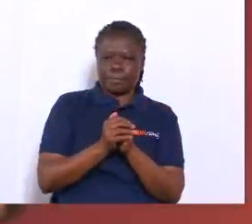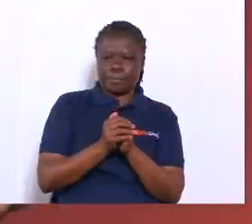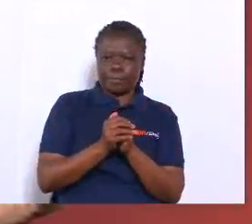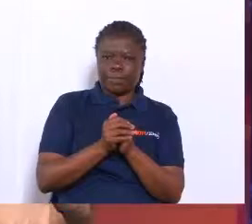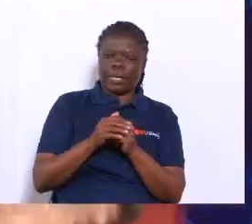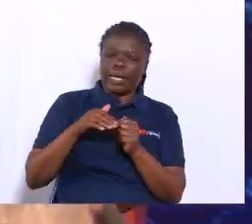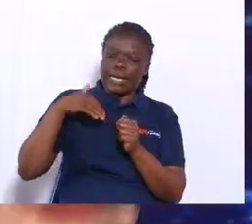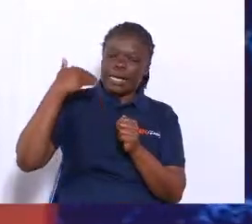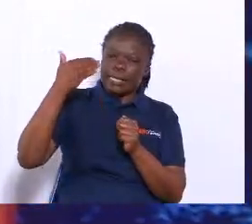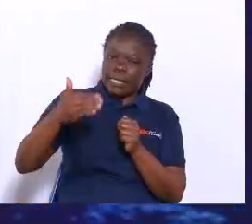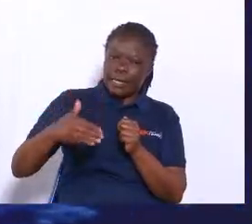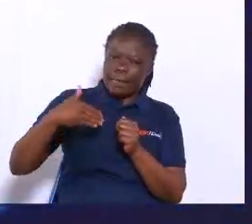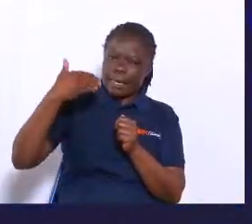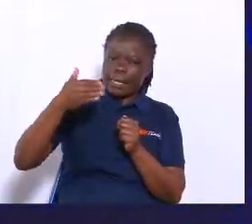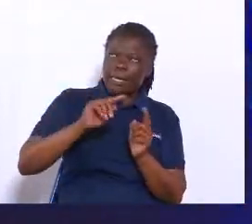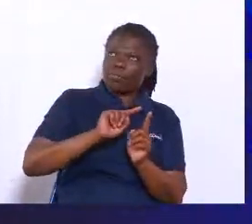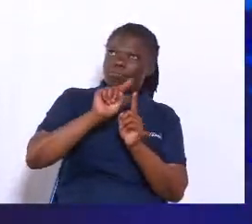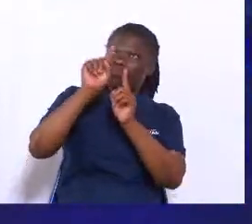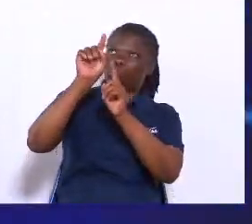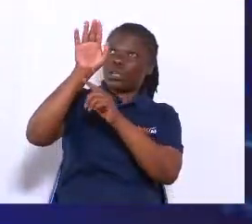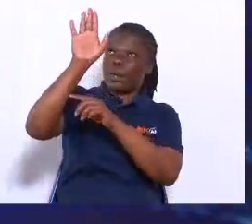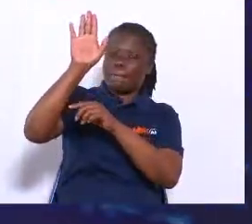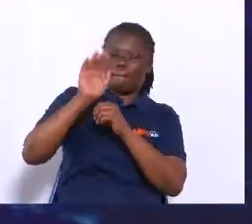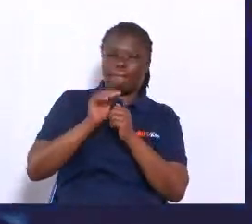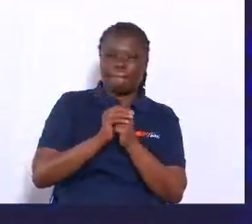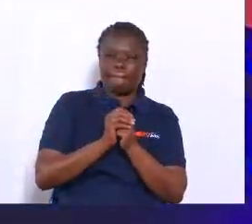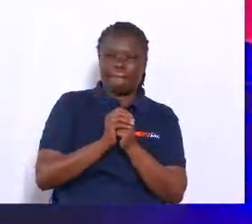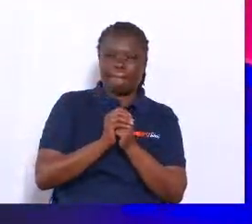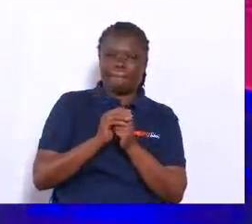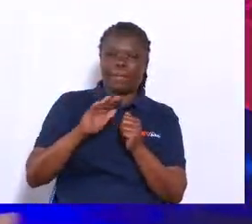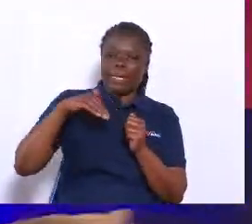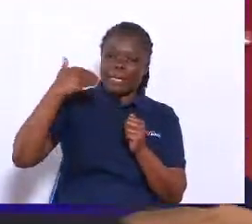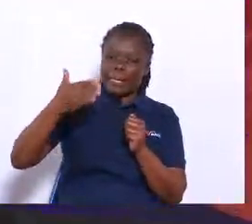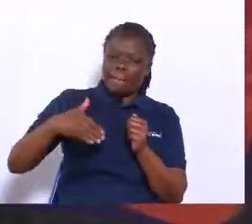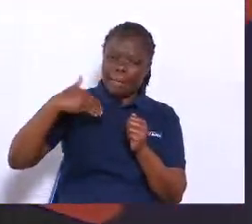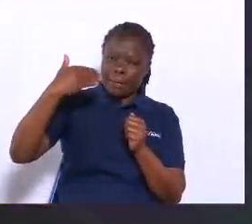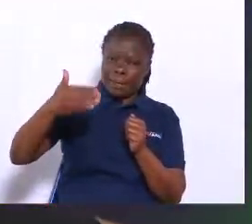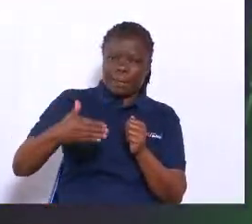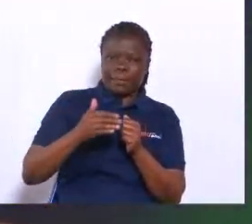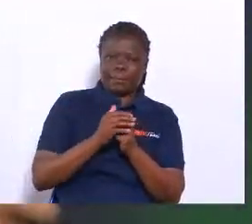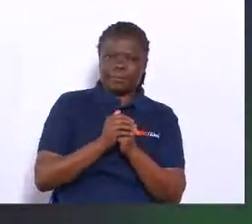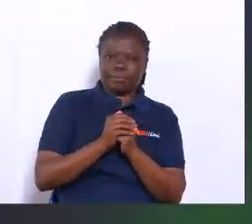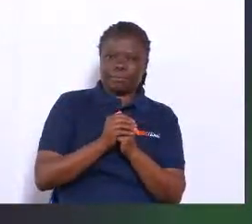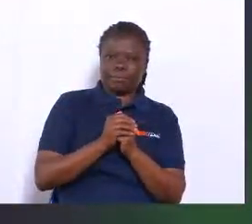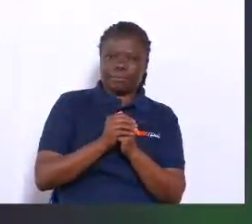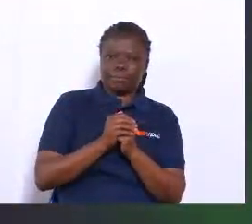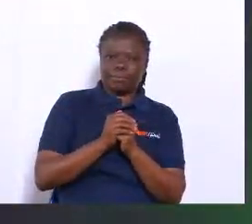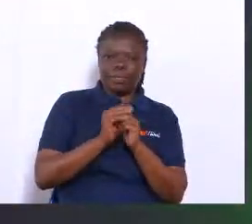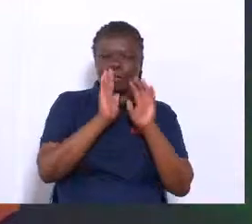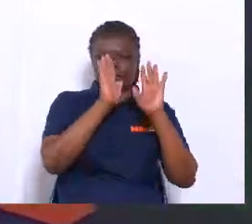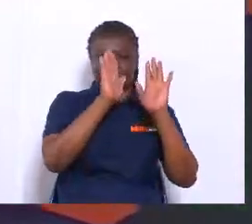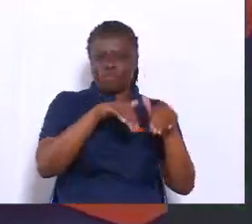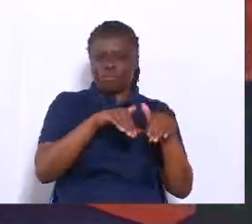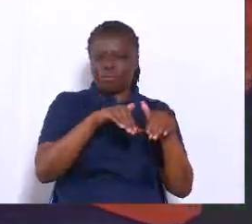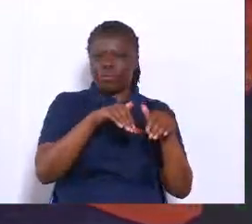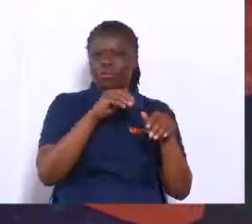day by day, come to me. Day by day, come away from the